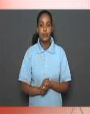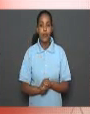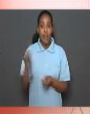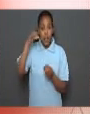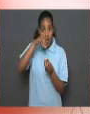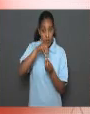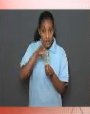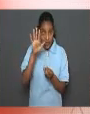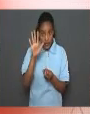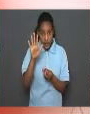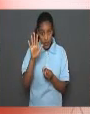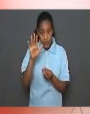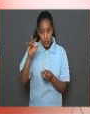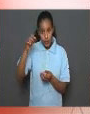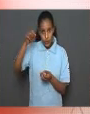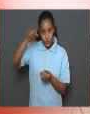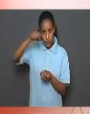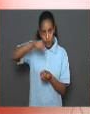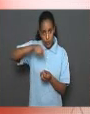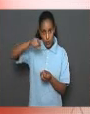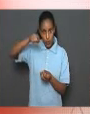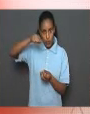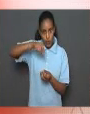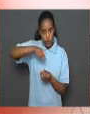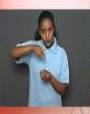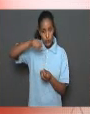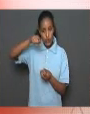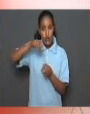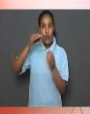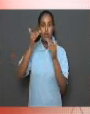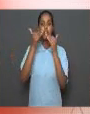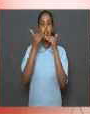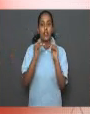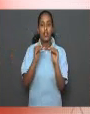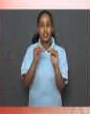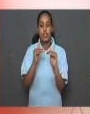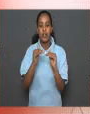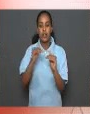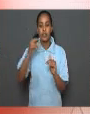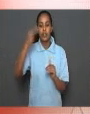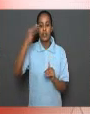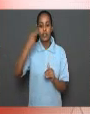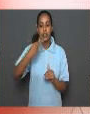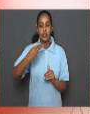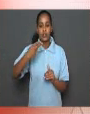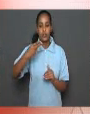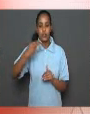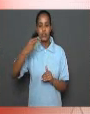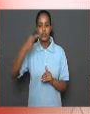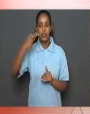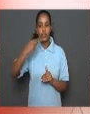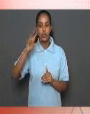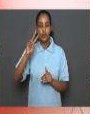Add 5 drops of concentrated sulfuric acid to